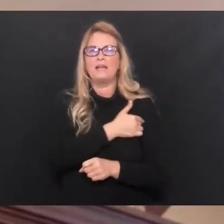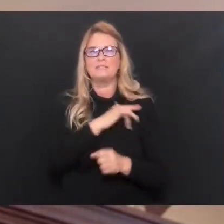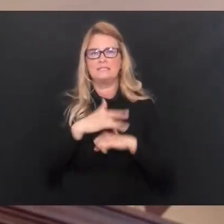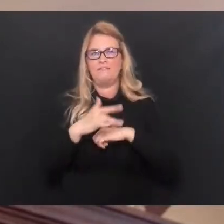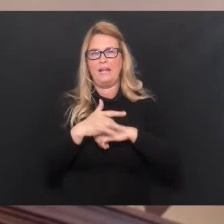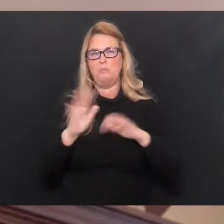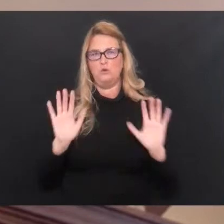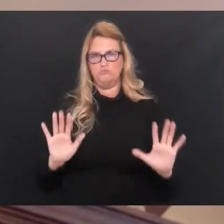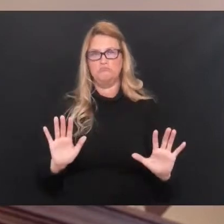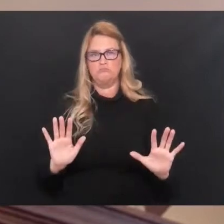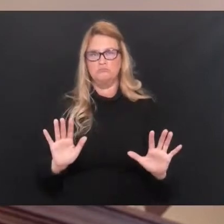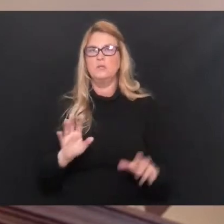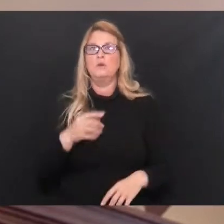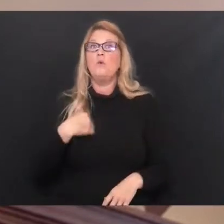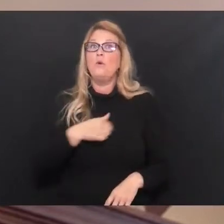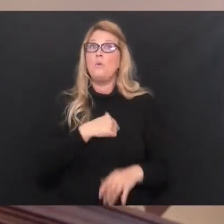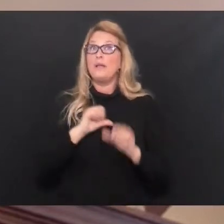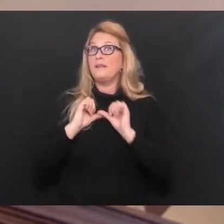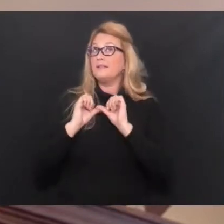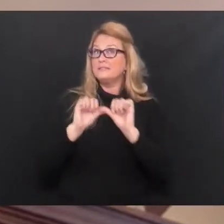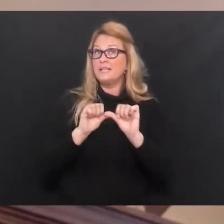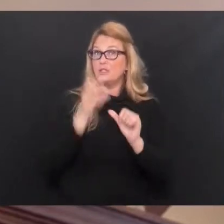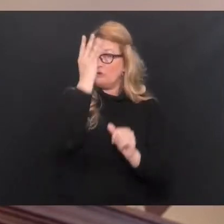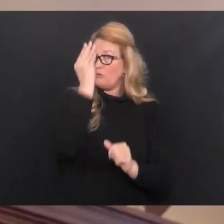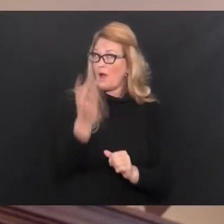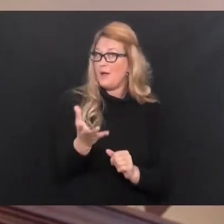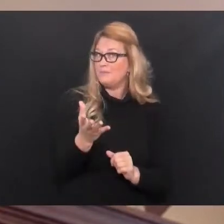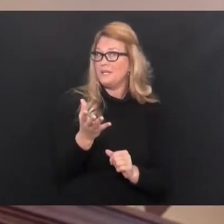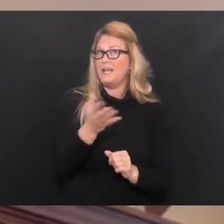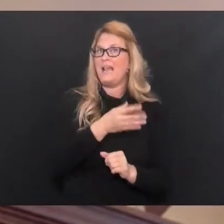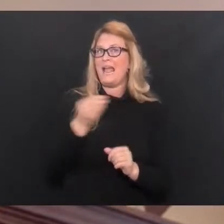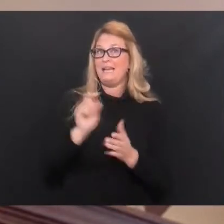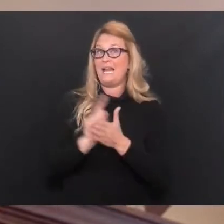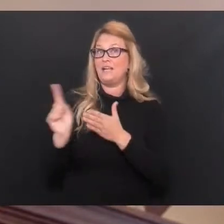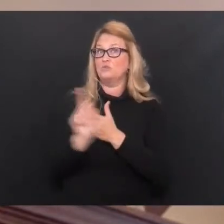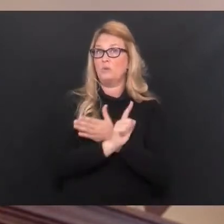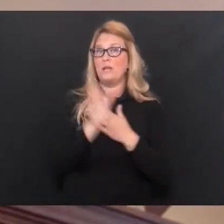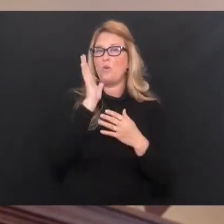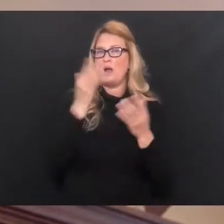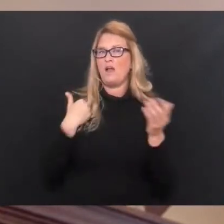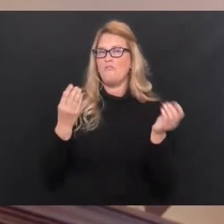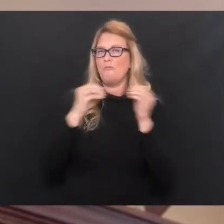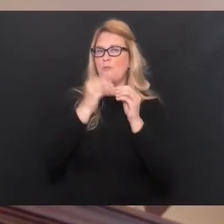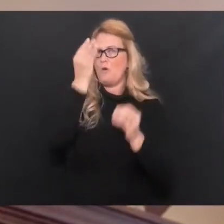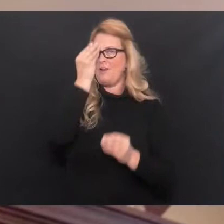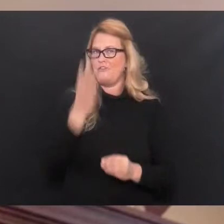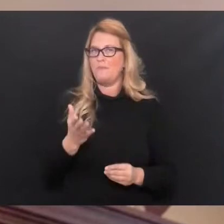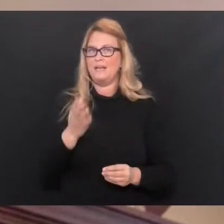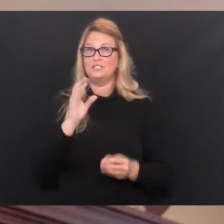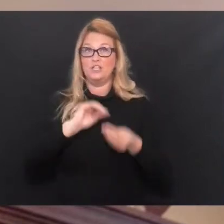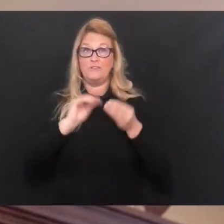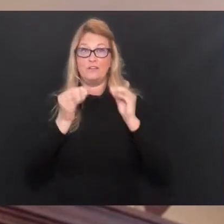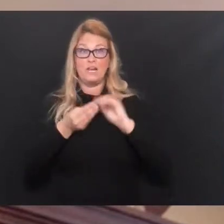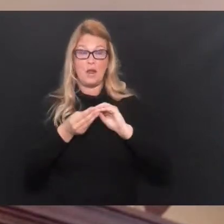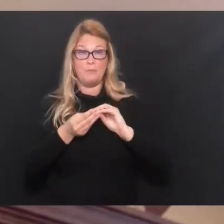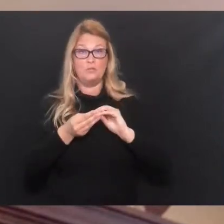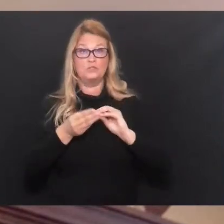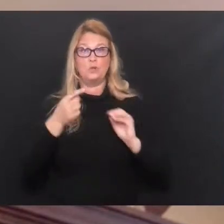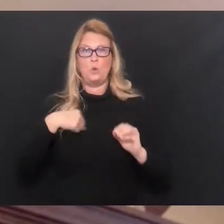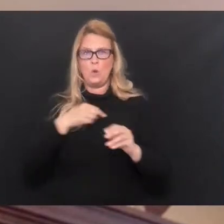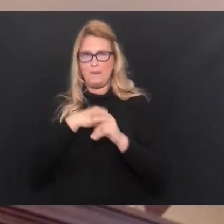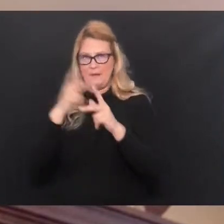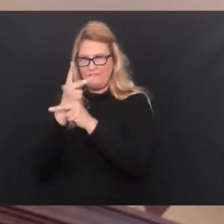available. We are continuing to update, and then we'll have next week updates on numbers that we have been crunching